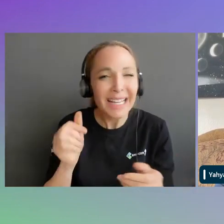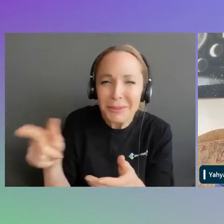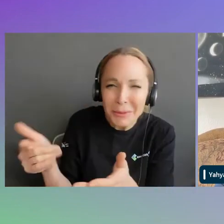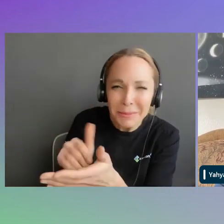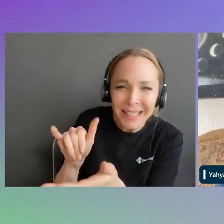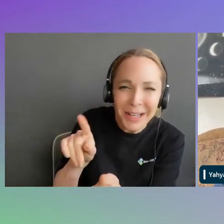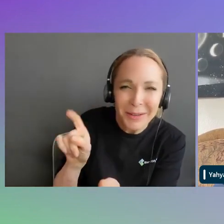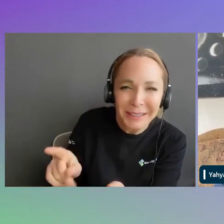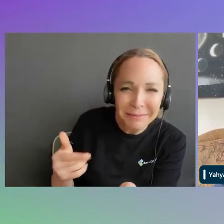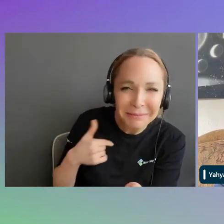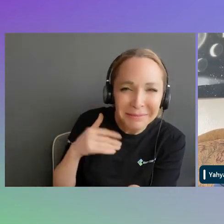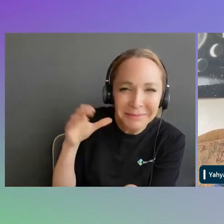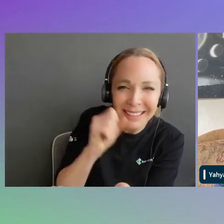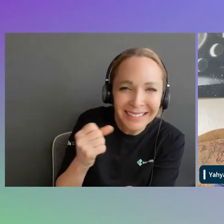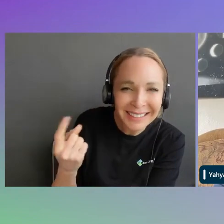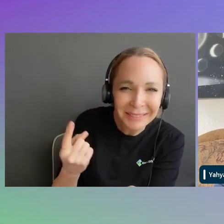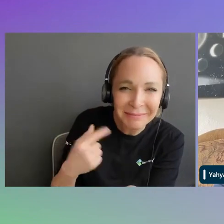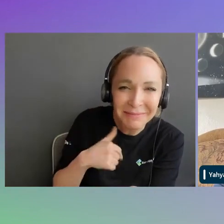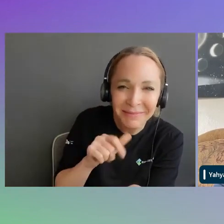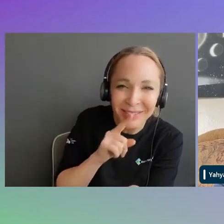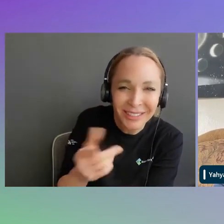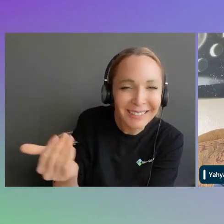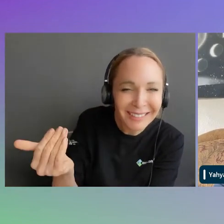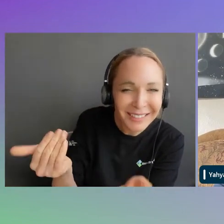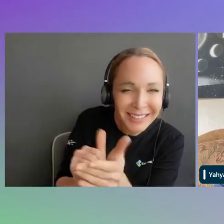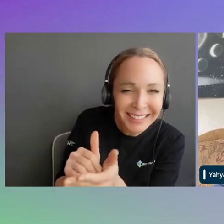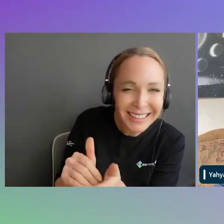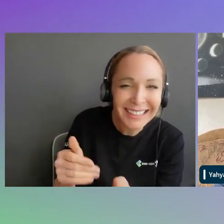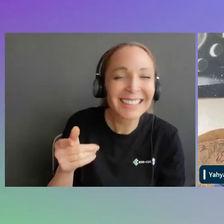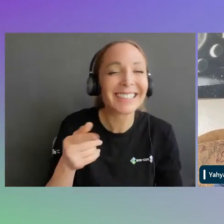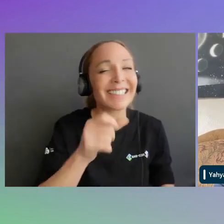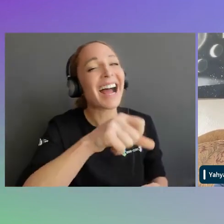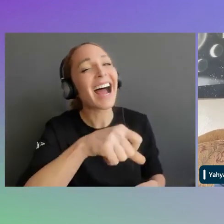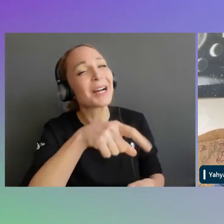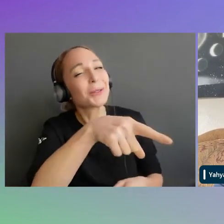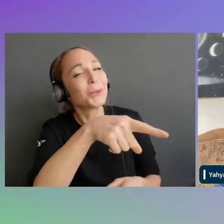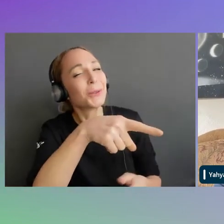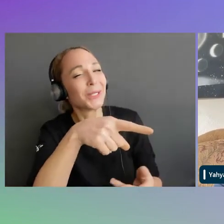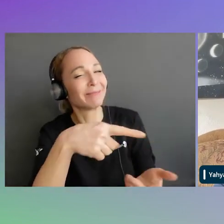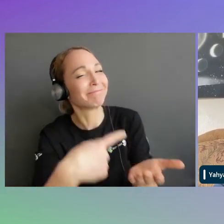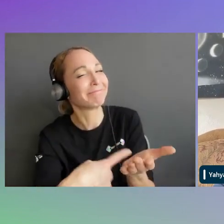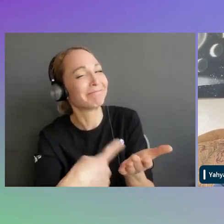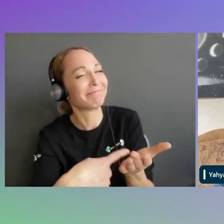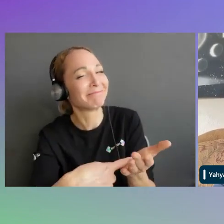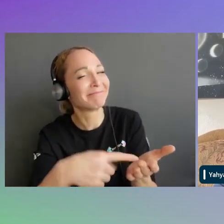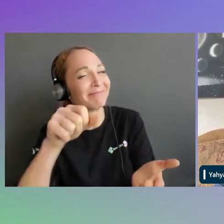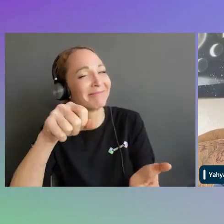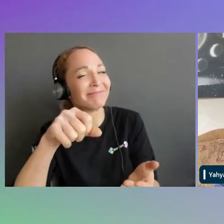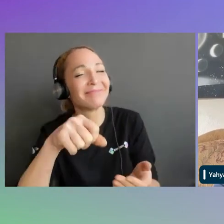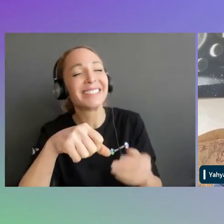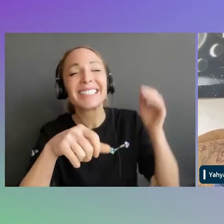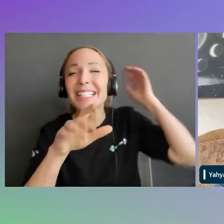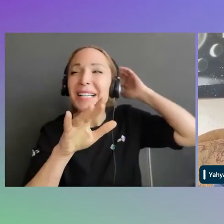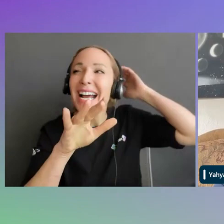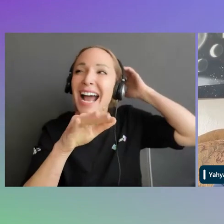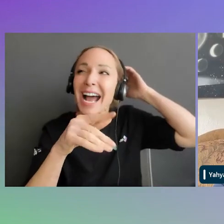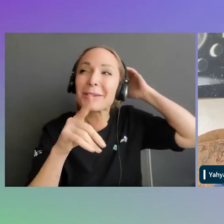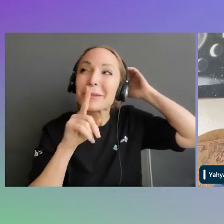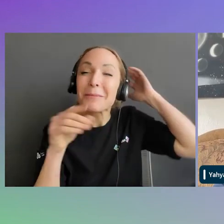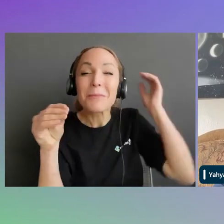question? Yeah, so I think you touched upon it, but really just kind of what is